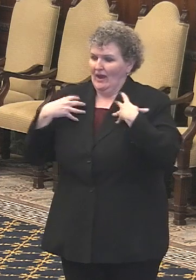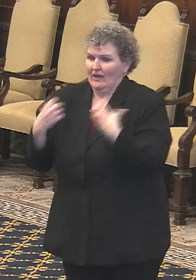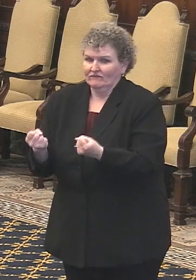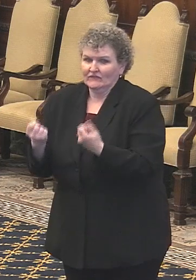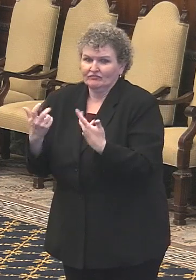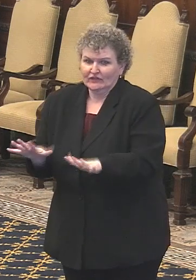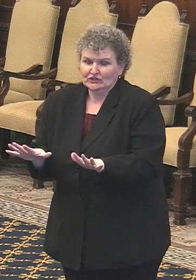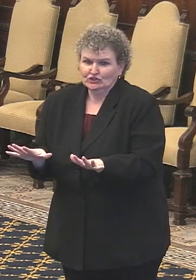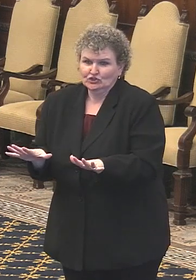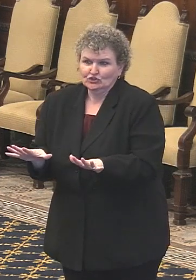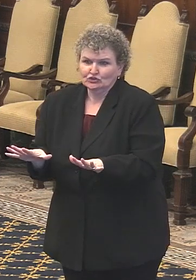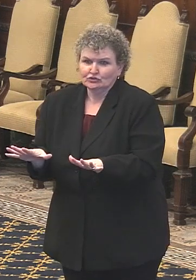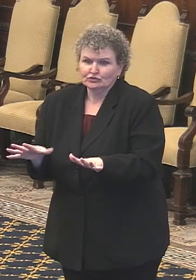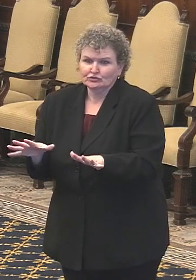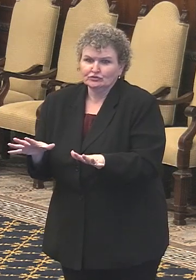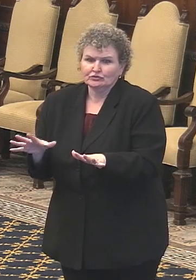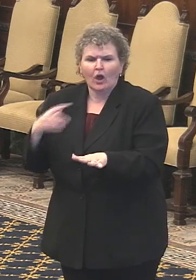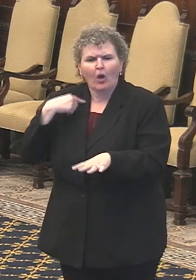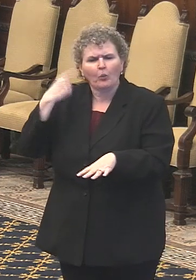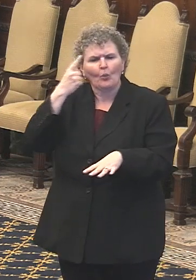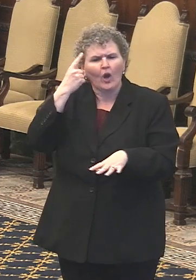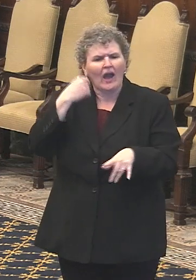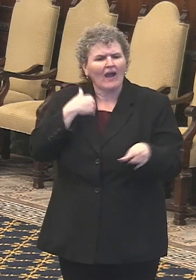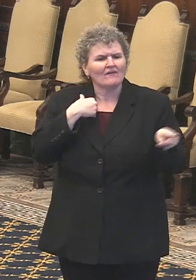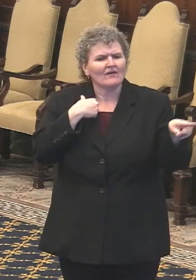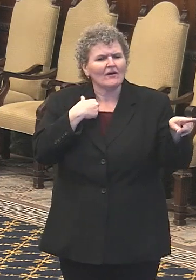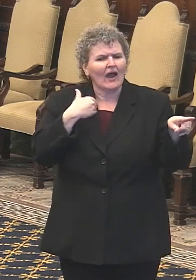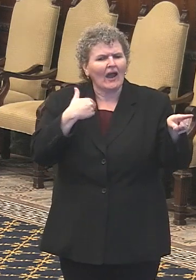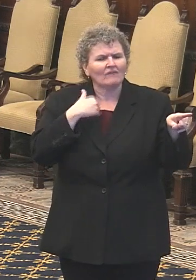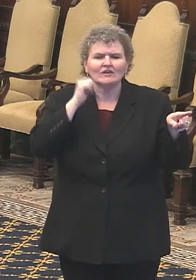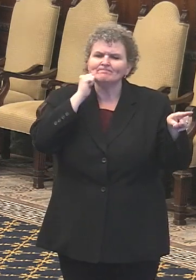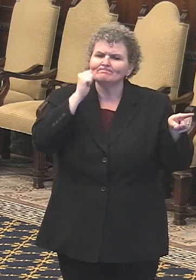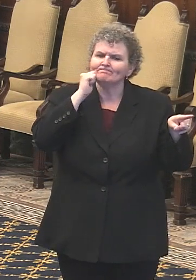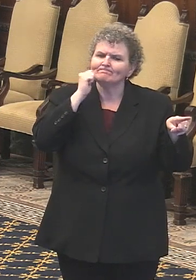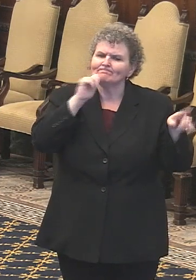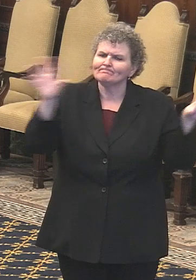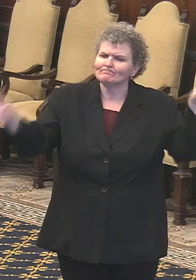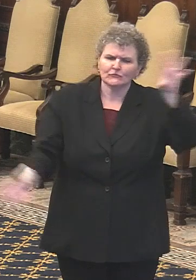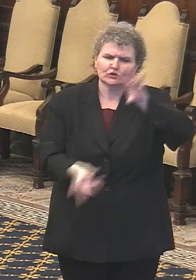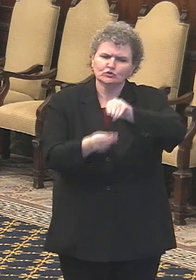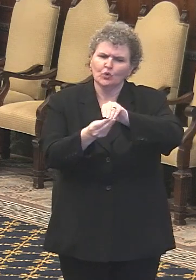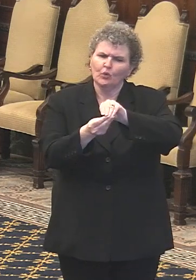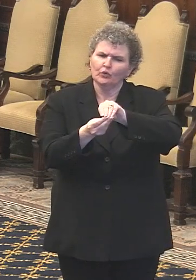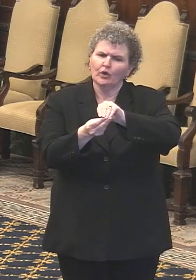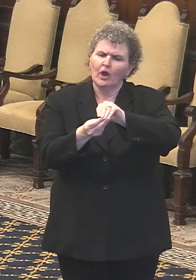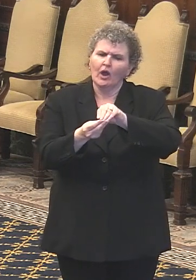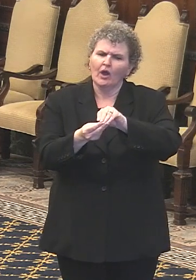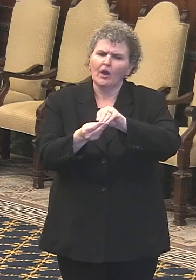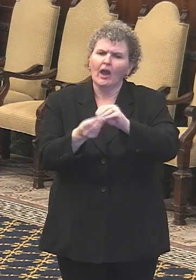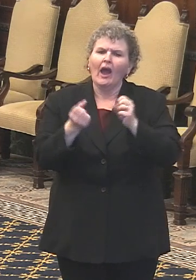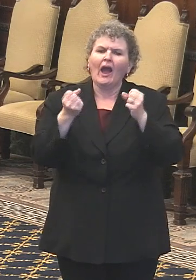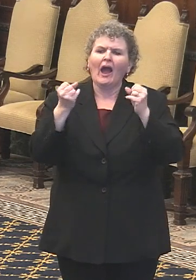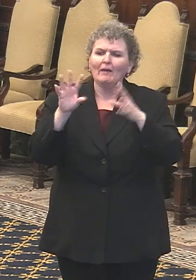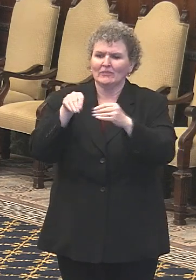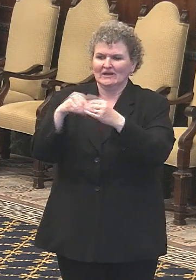I'm wondering if you have like a running total, how many inmates overall have contracted the